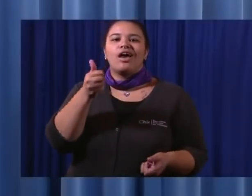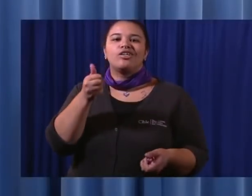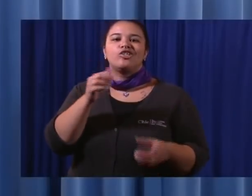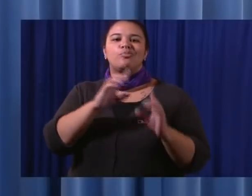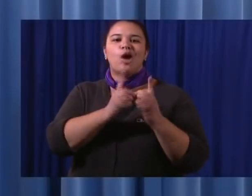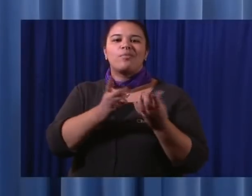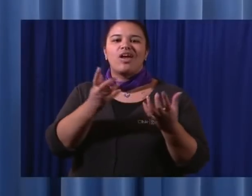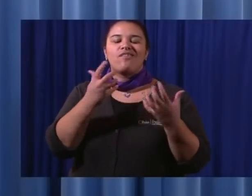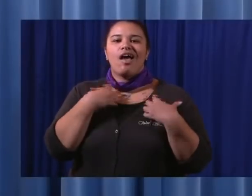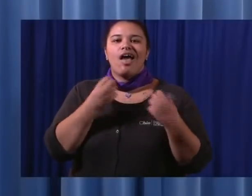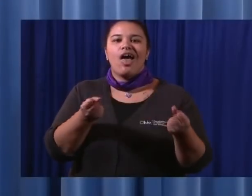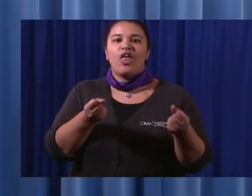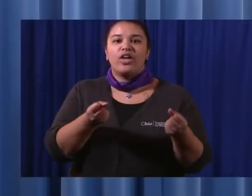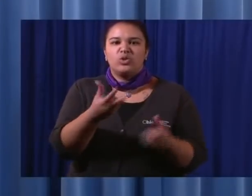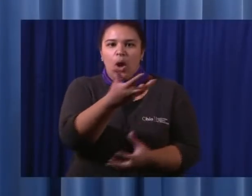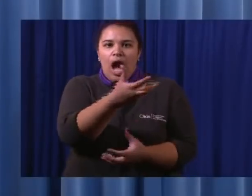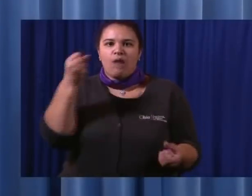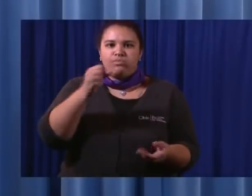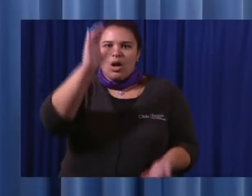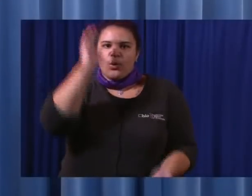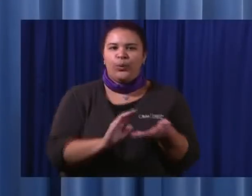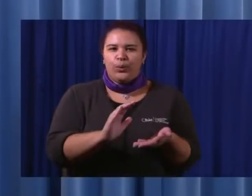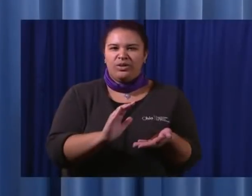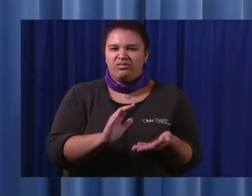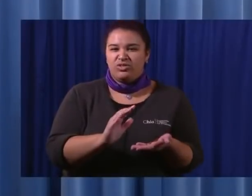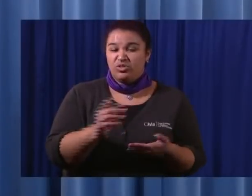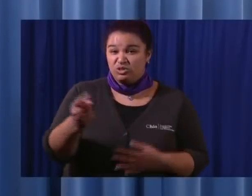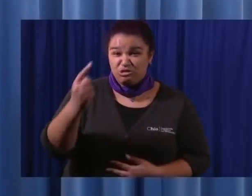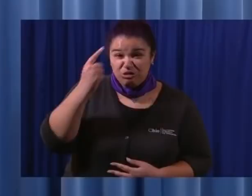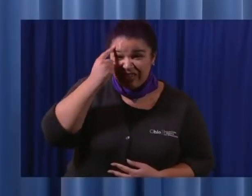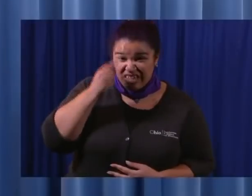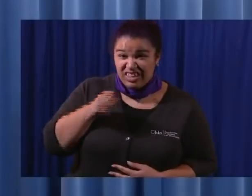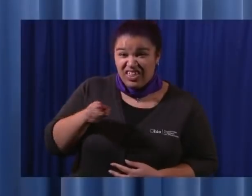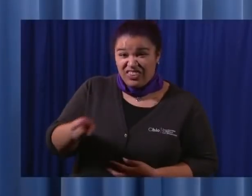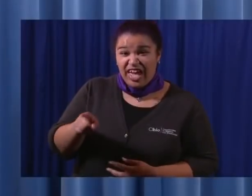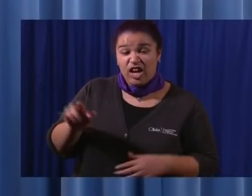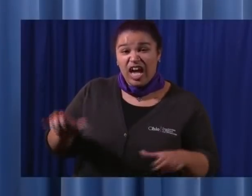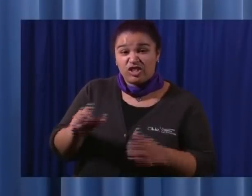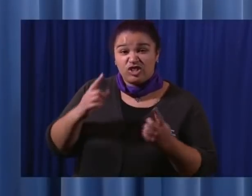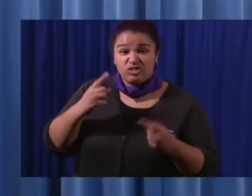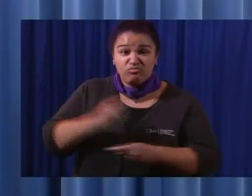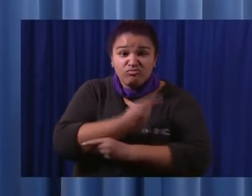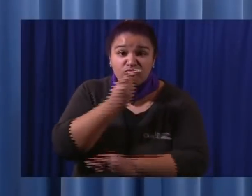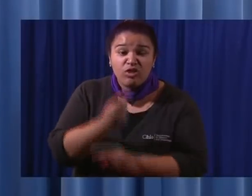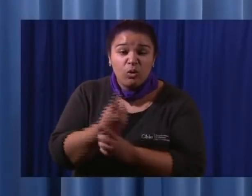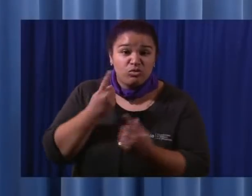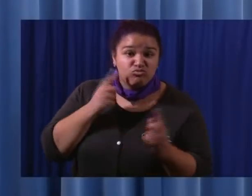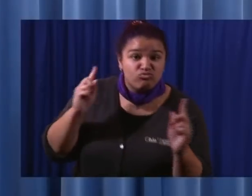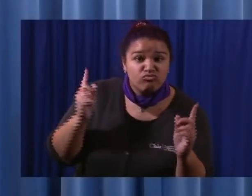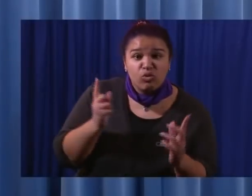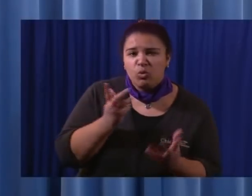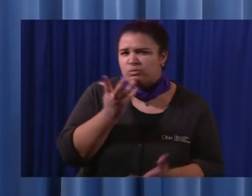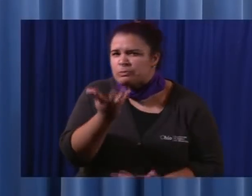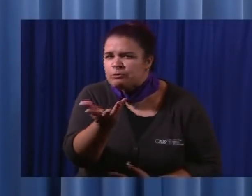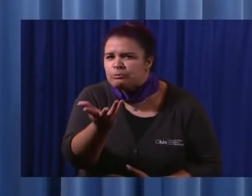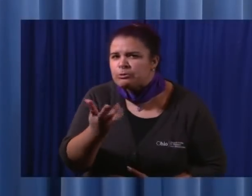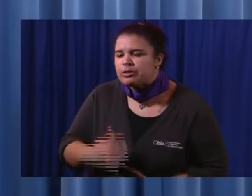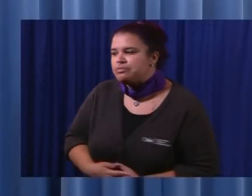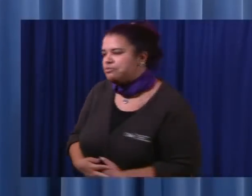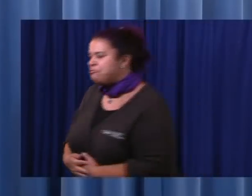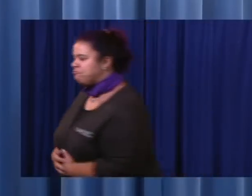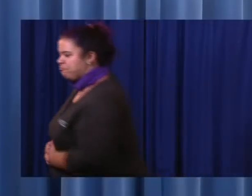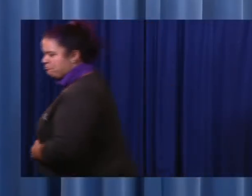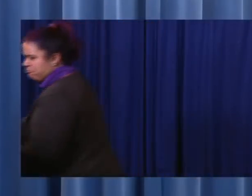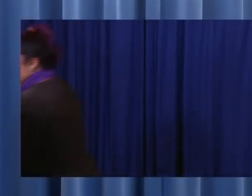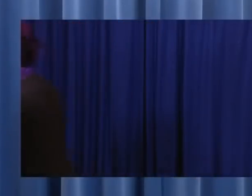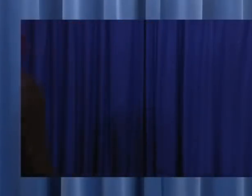My persuasion isn't good enough, or I'm not doing a good job persuading. I continue to work on it. So, and I'm going to continue